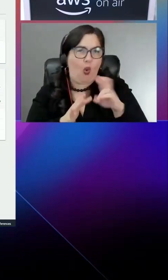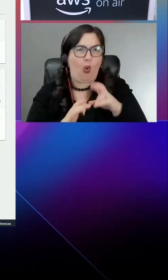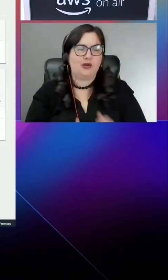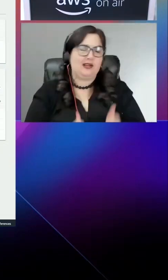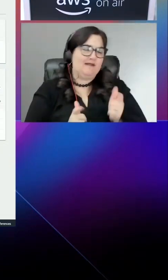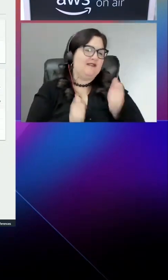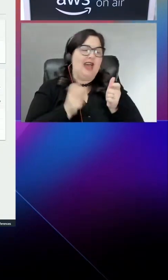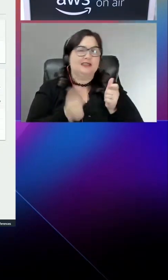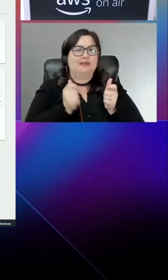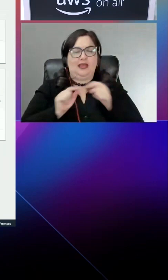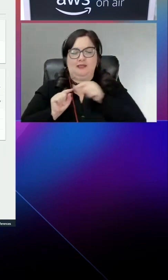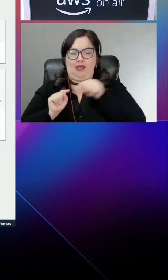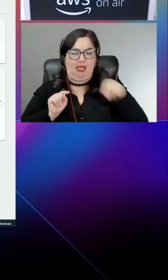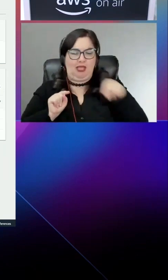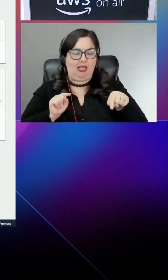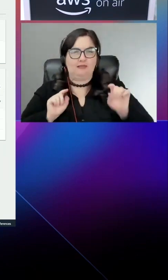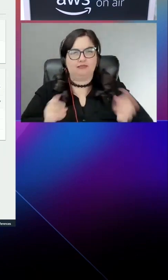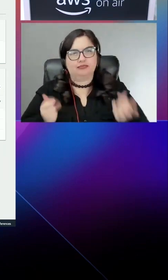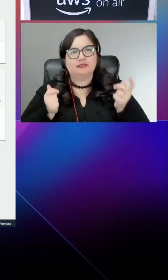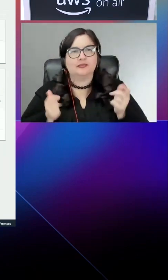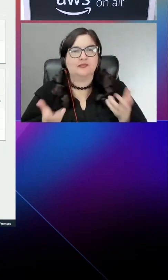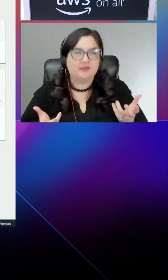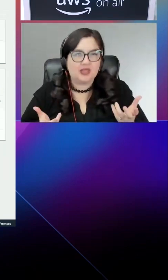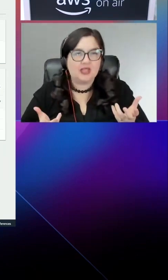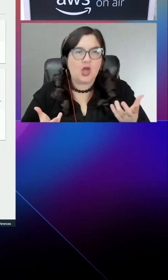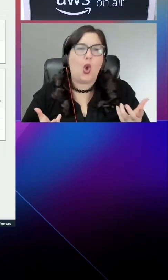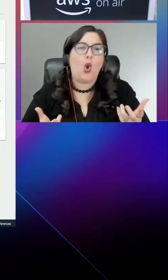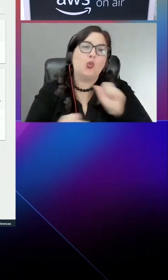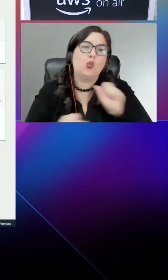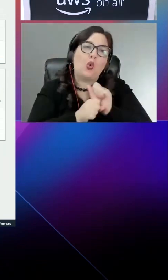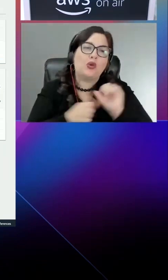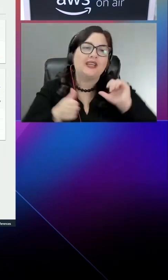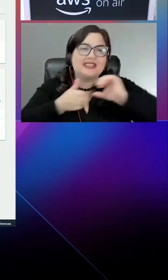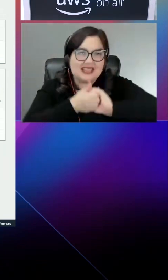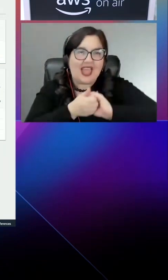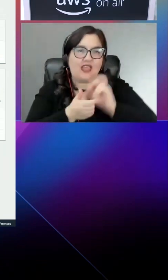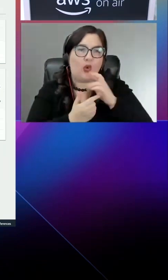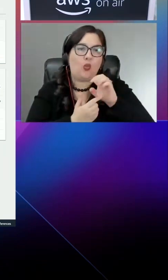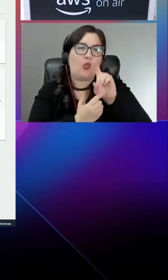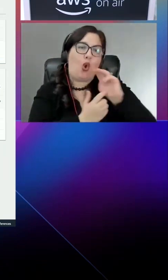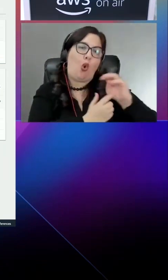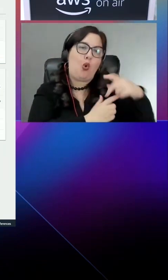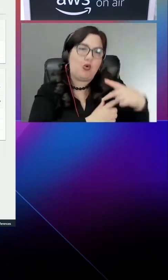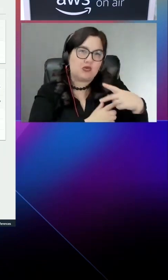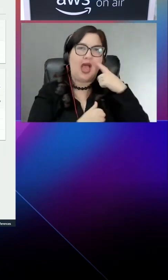places? And we are working together. There's roadmap for us to work together sort of in 2022.